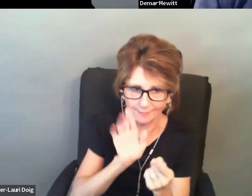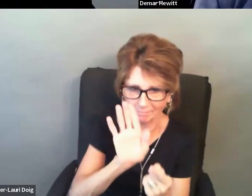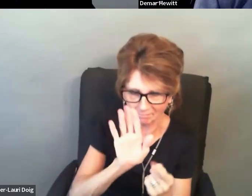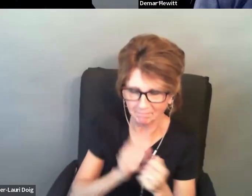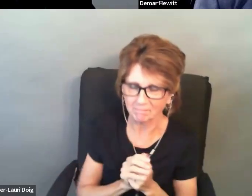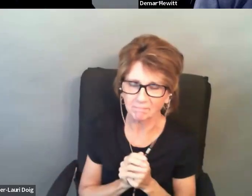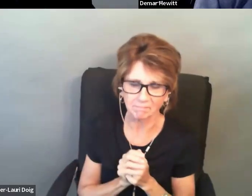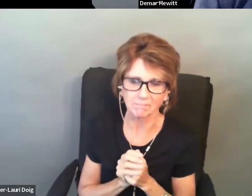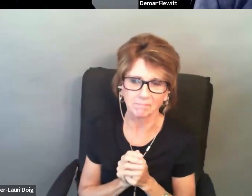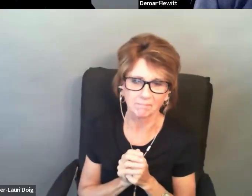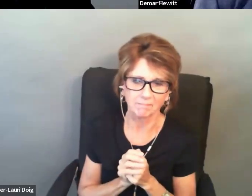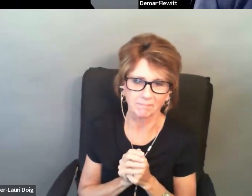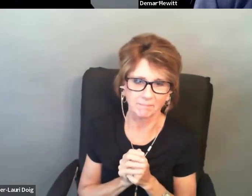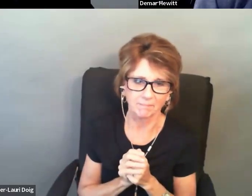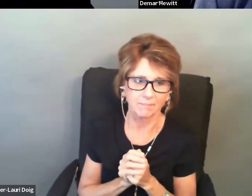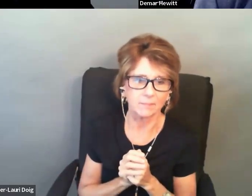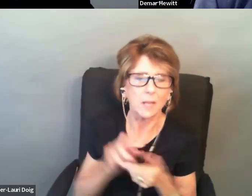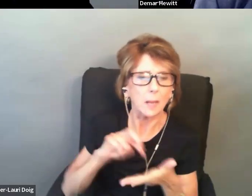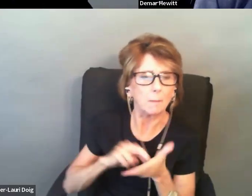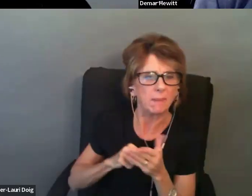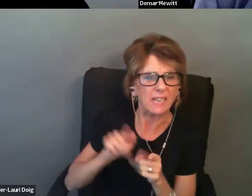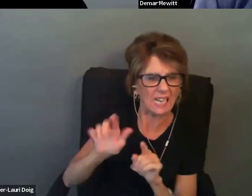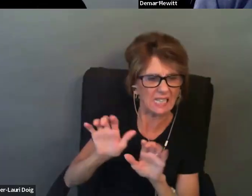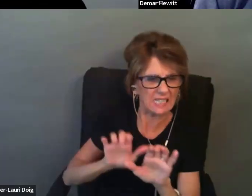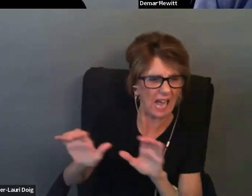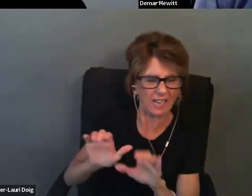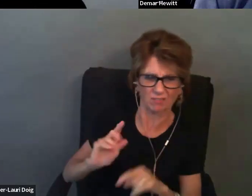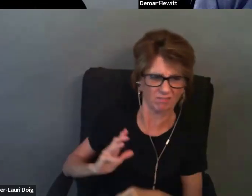Something that is unwelcome. For example,